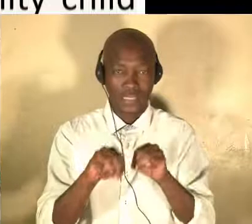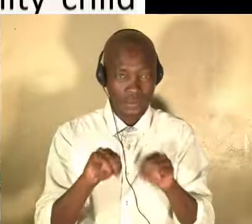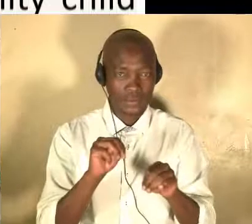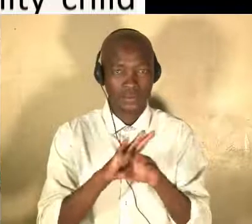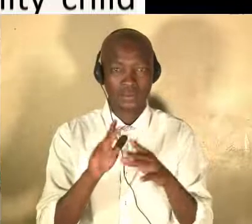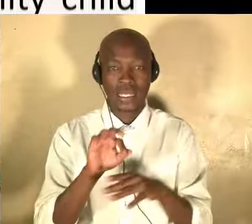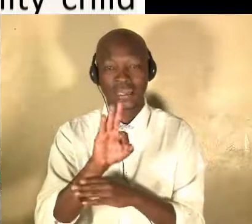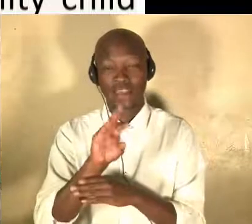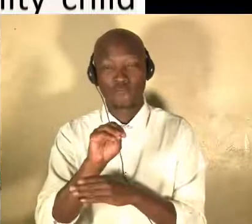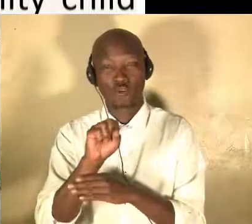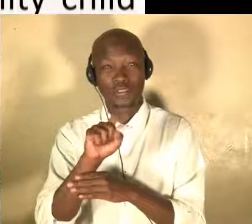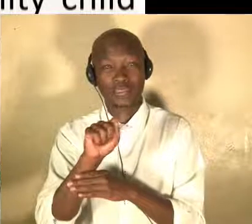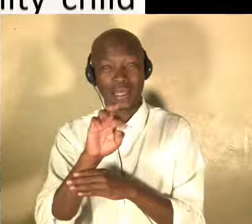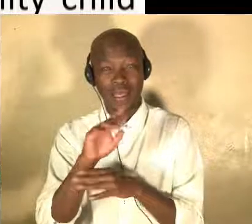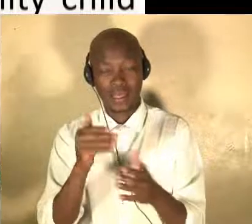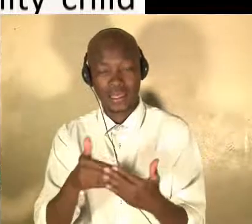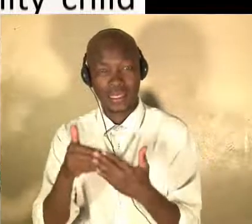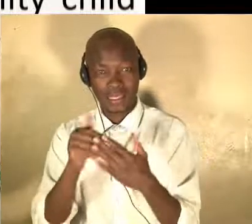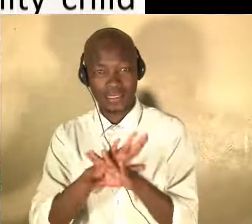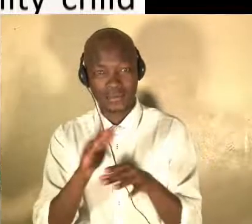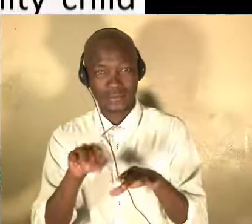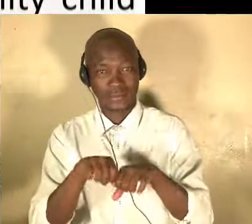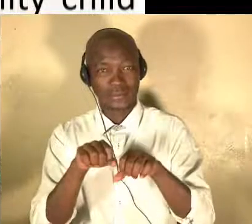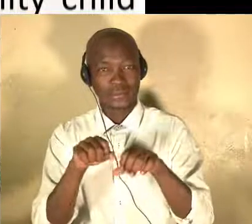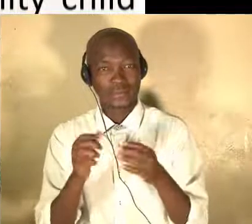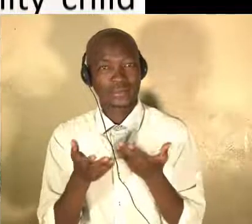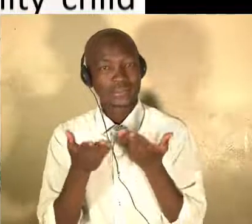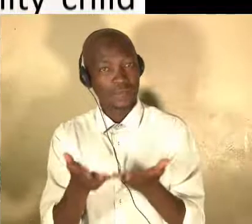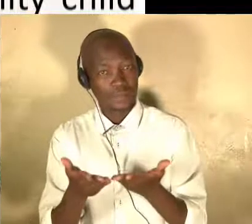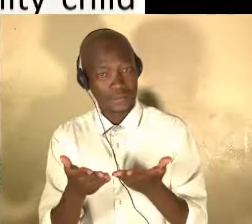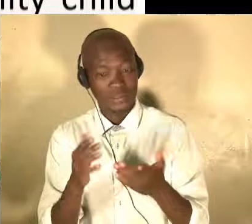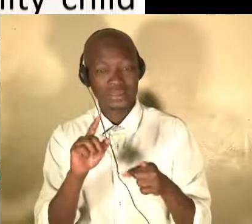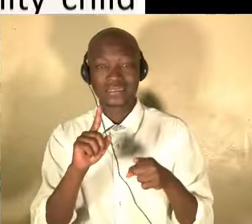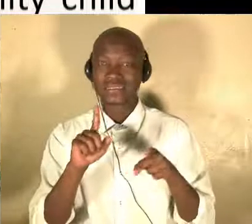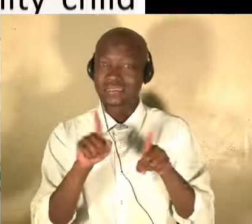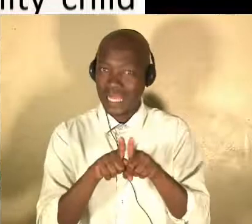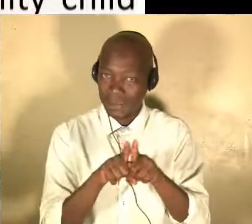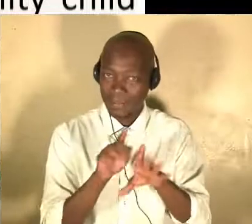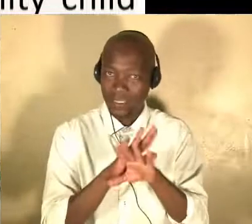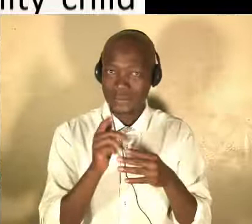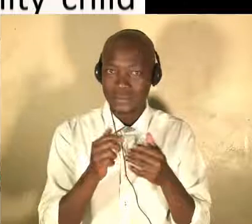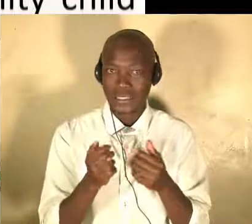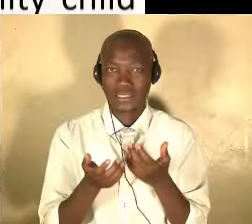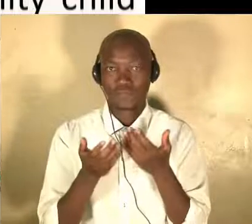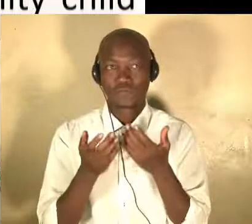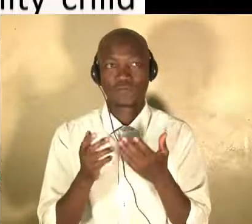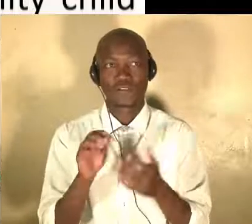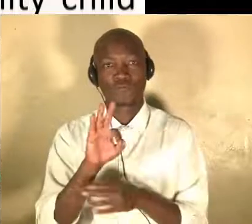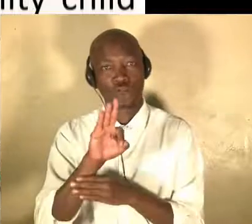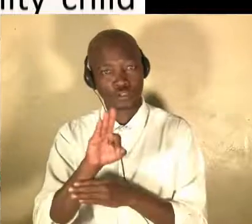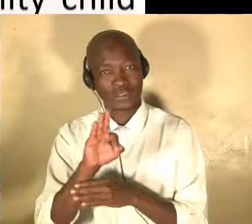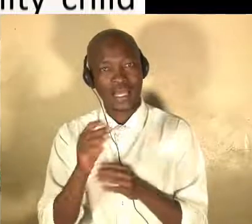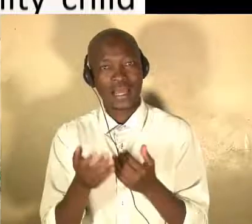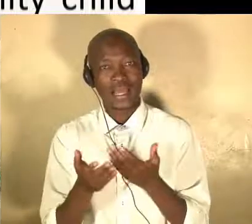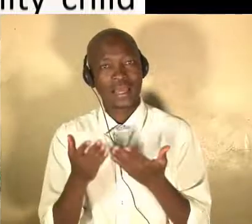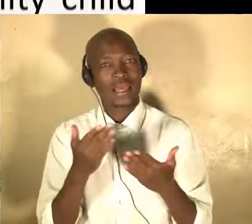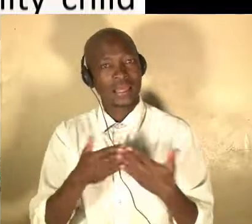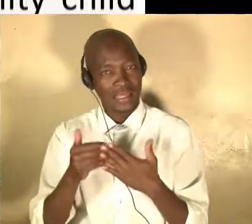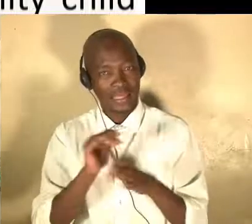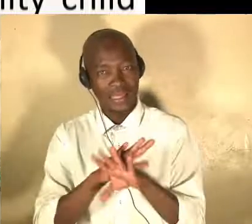care services and more so manage the foster care orders to ensure that they do not lapse.